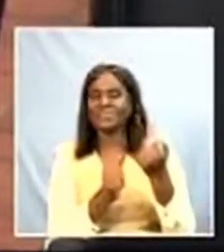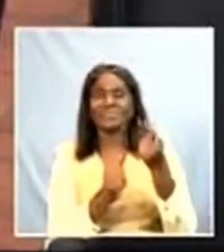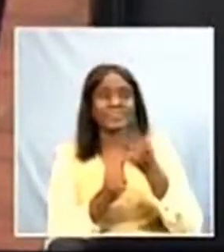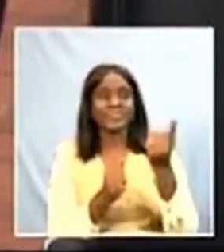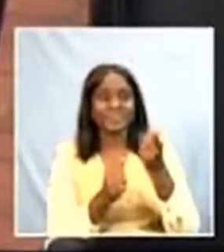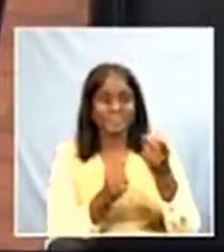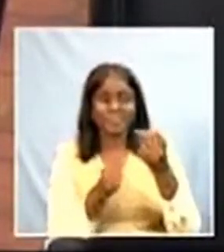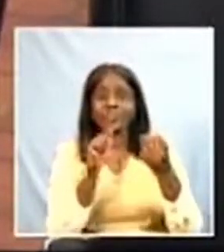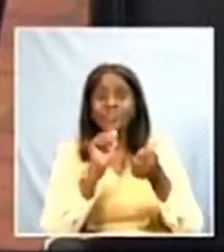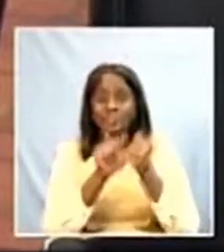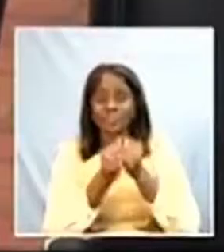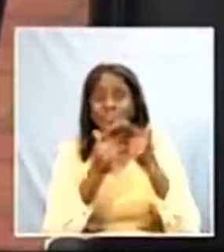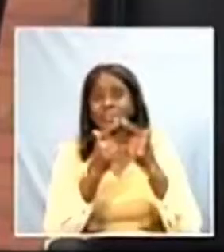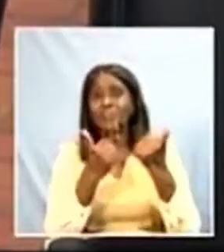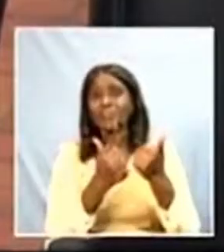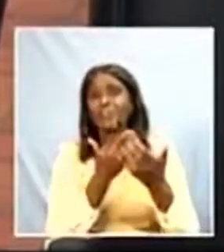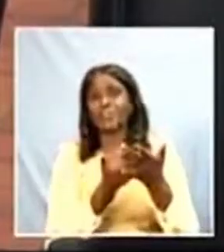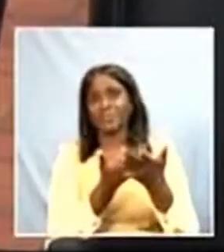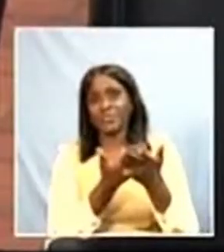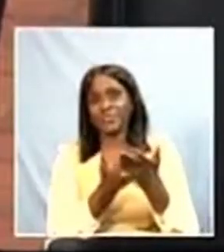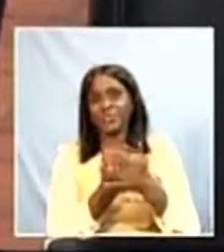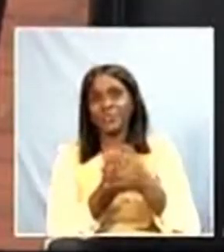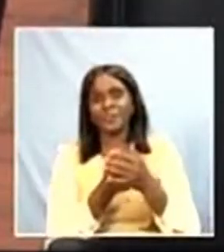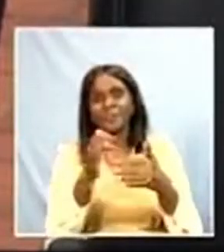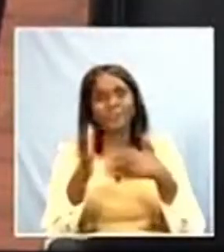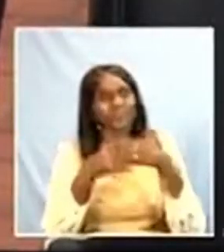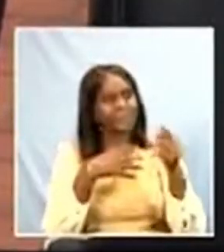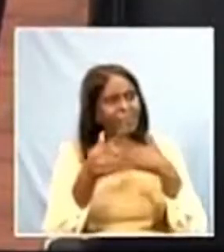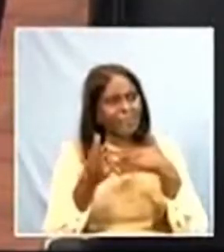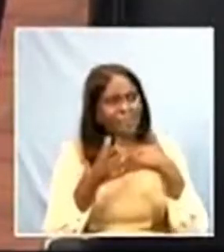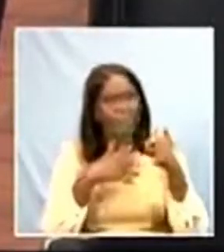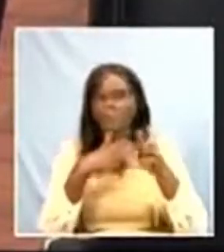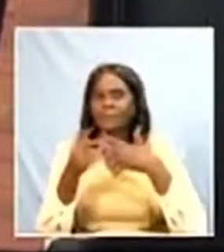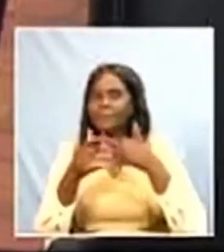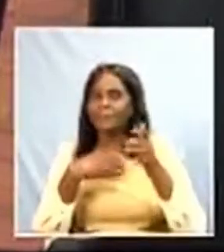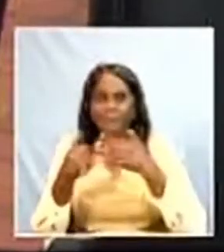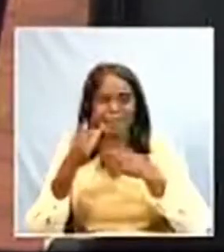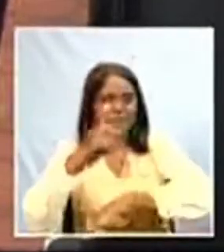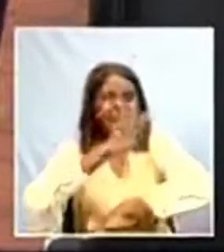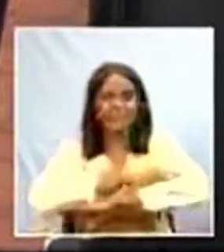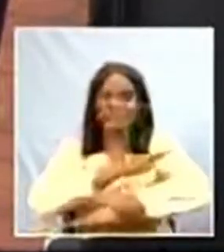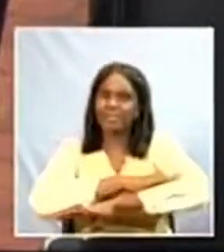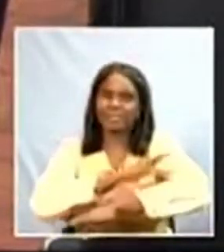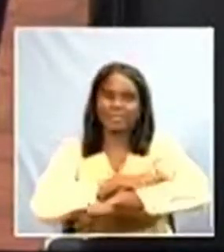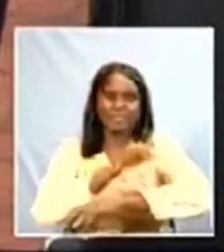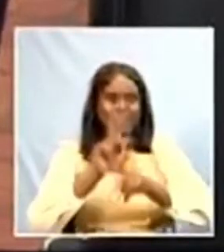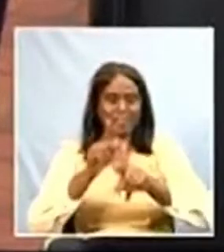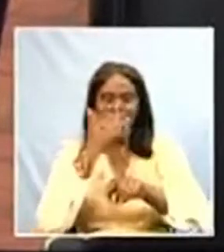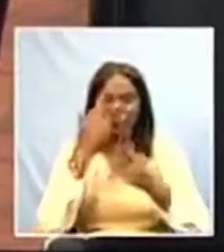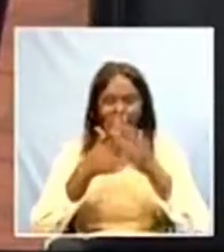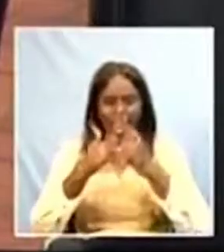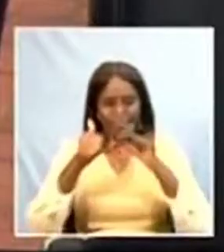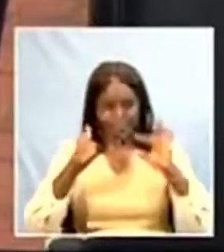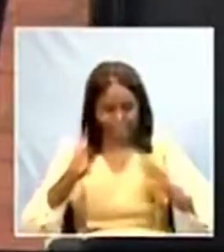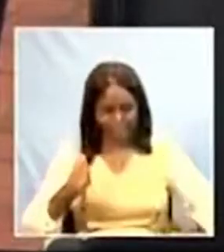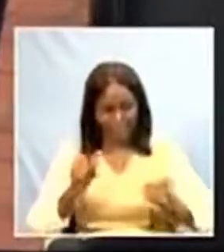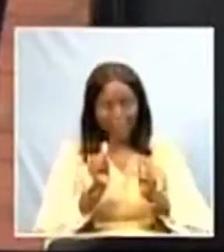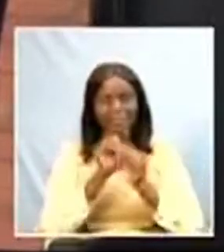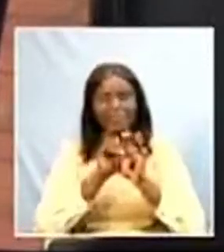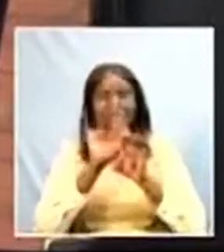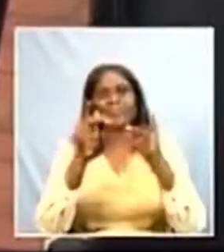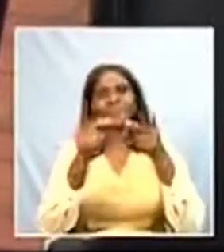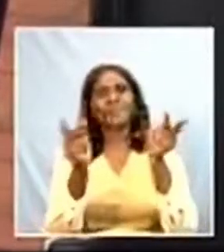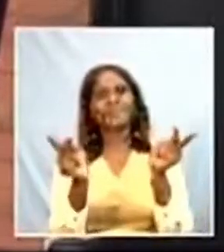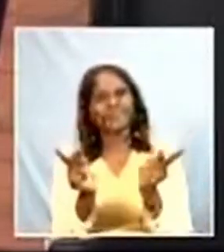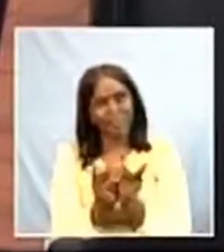the challenges are coming from. Simple desks that people should benefit within your